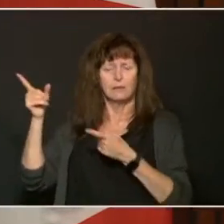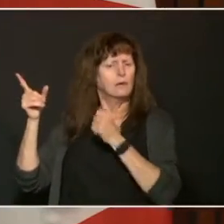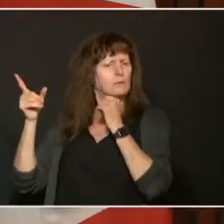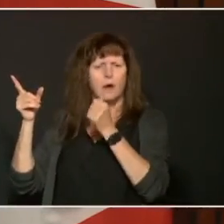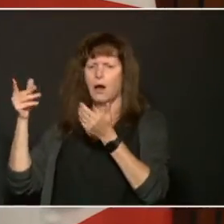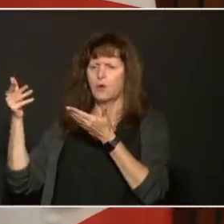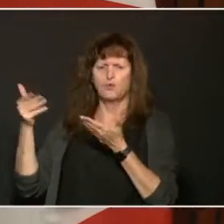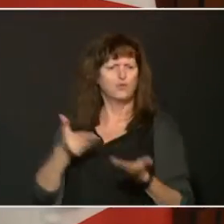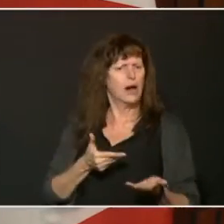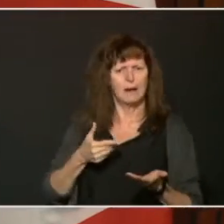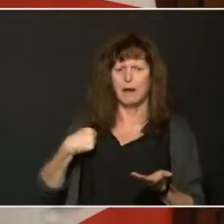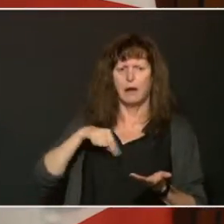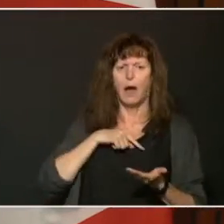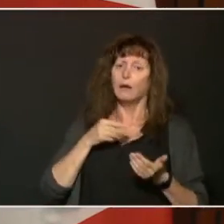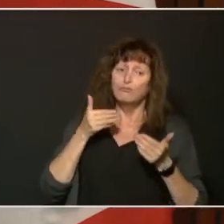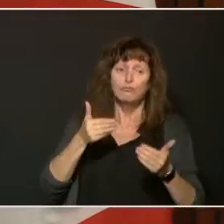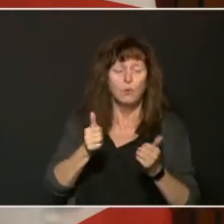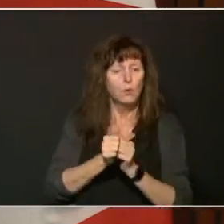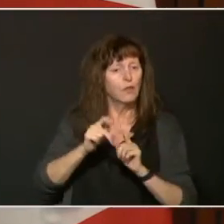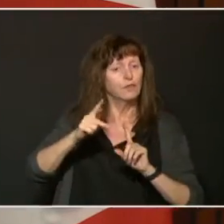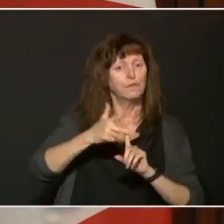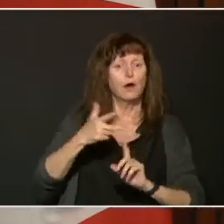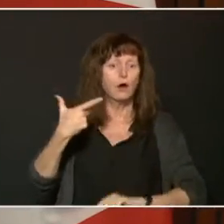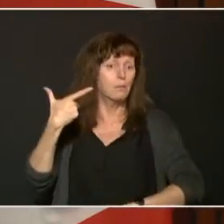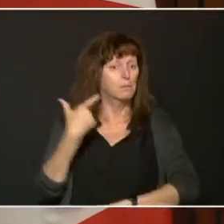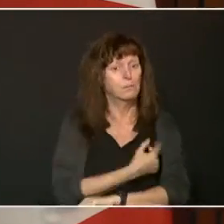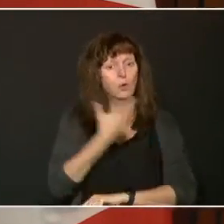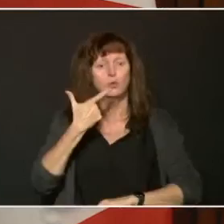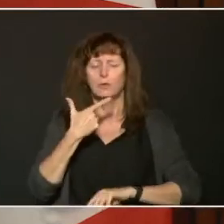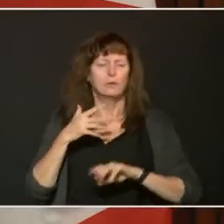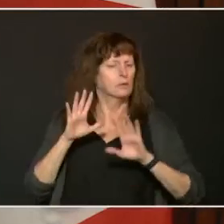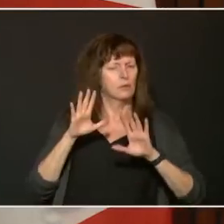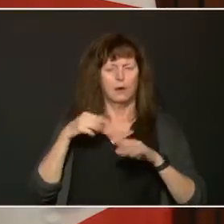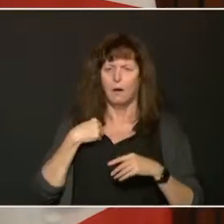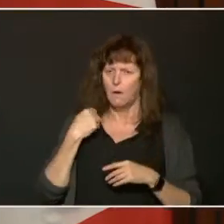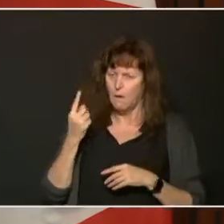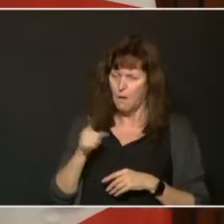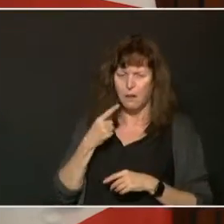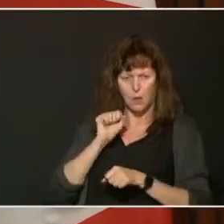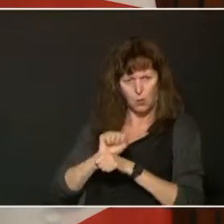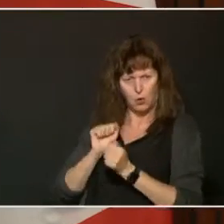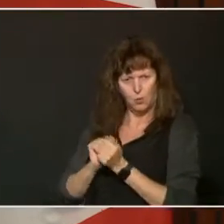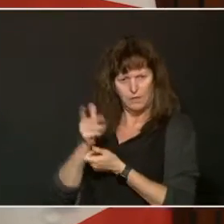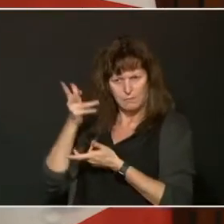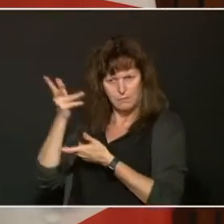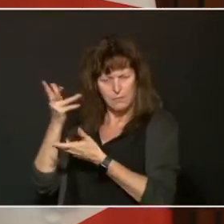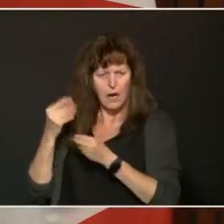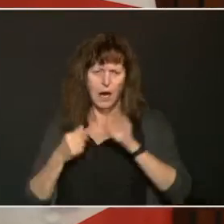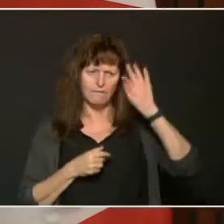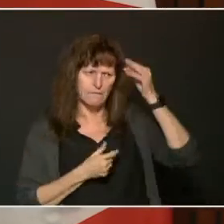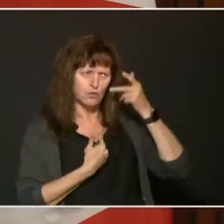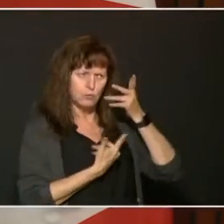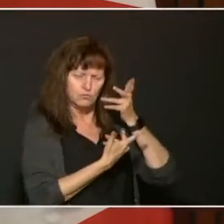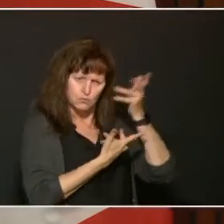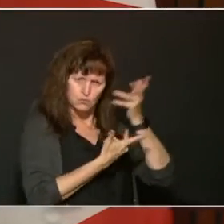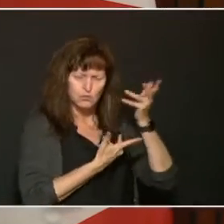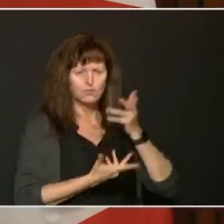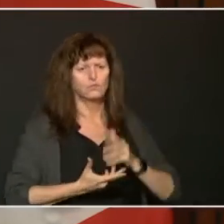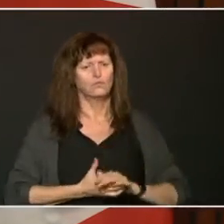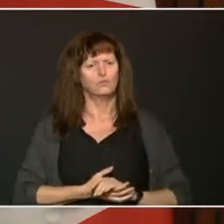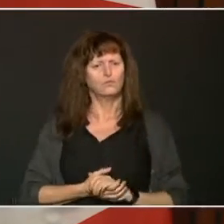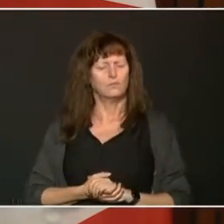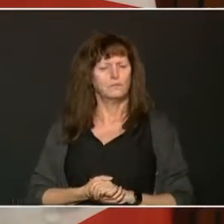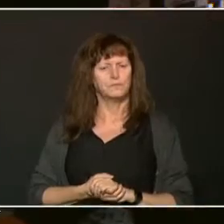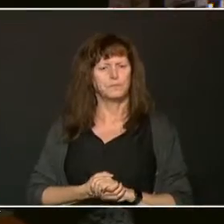watching and working together with NACI and the federal government on that. And as far as the question regarding a surge, we've